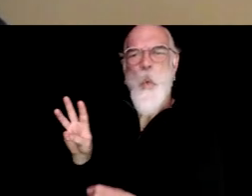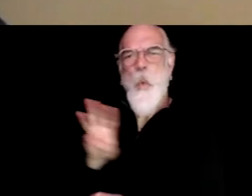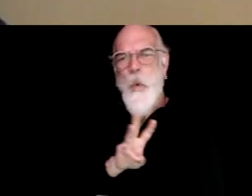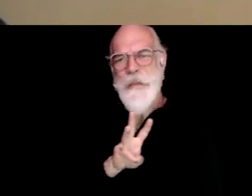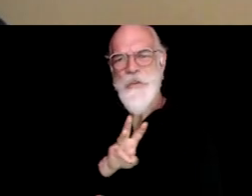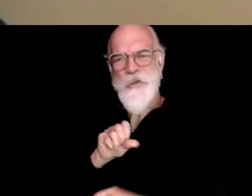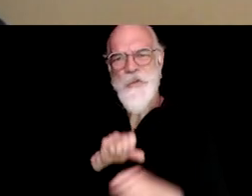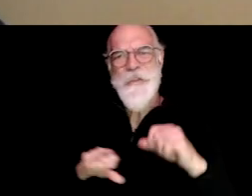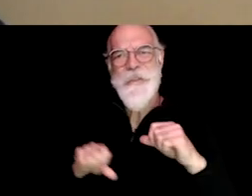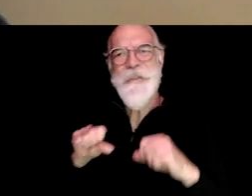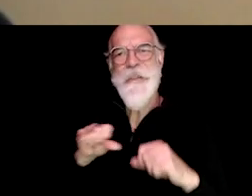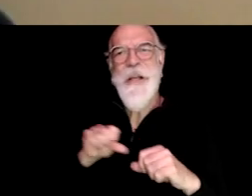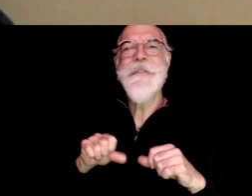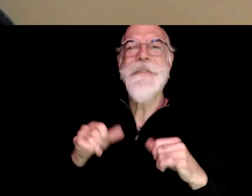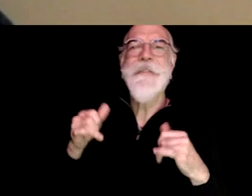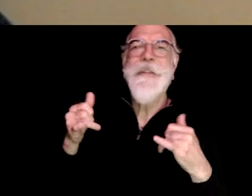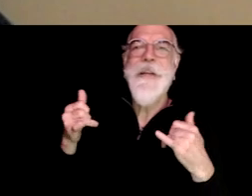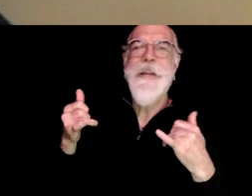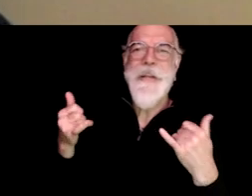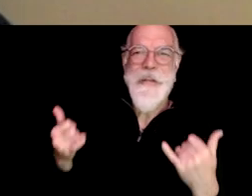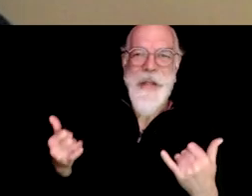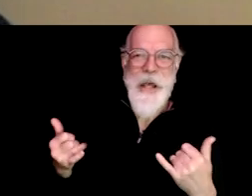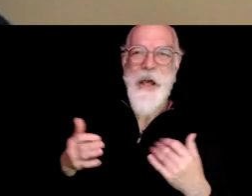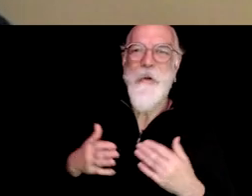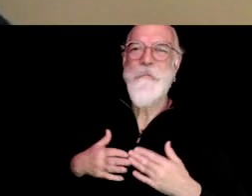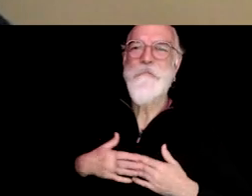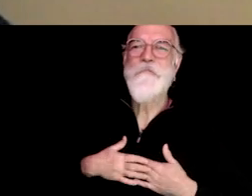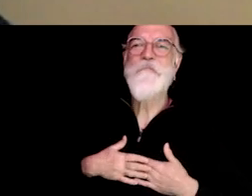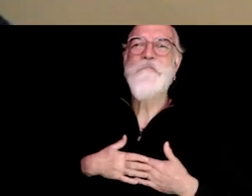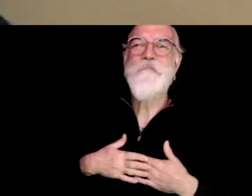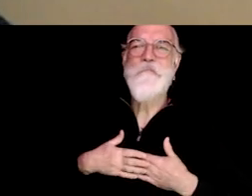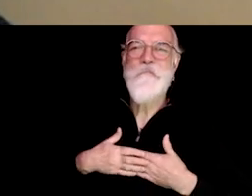animal intelligence, that